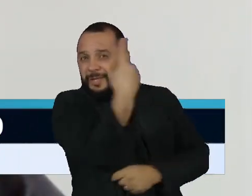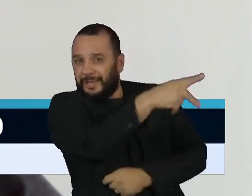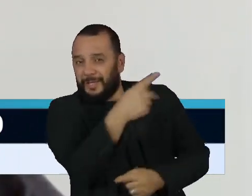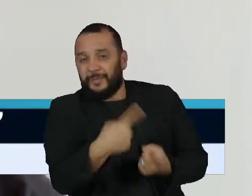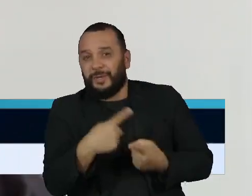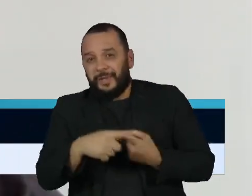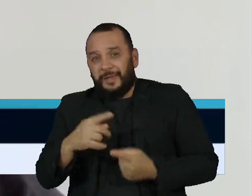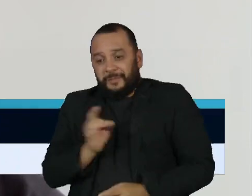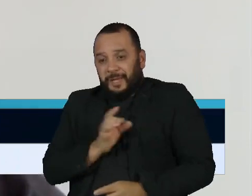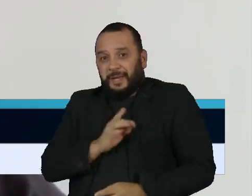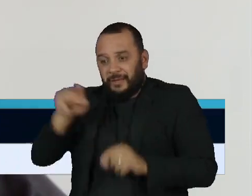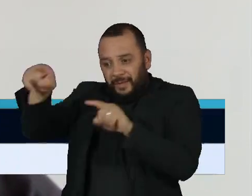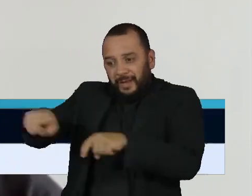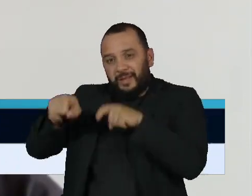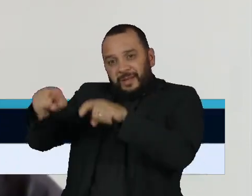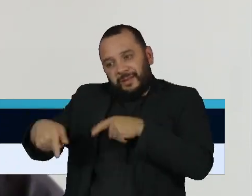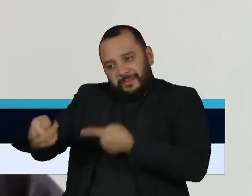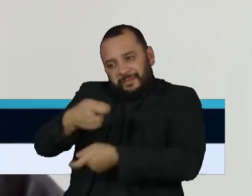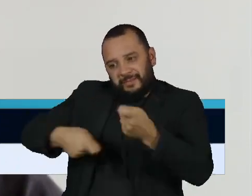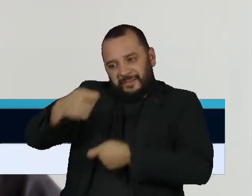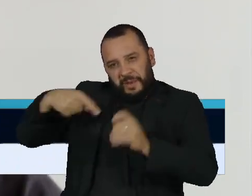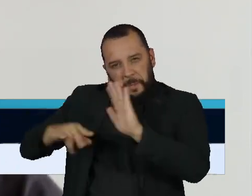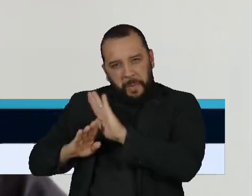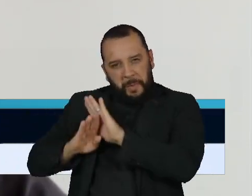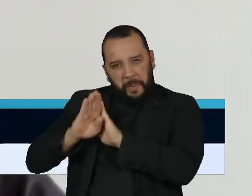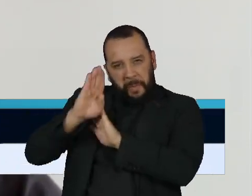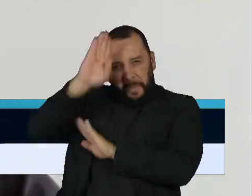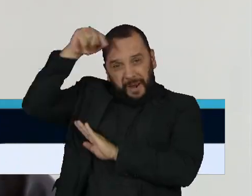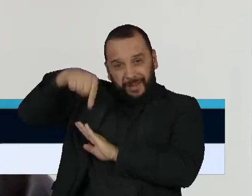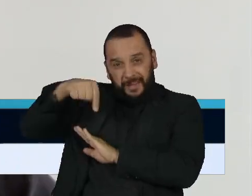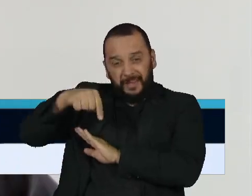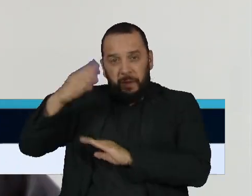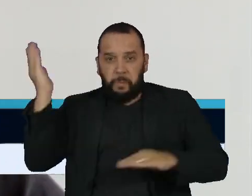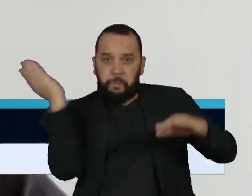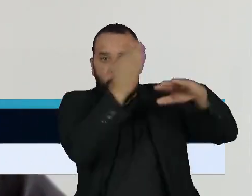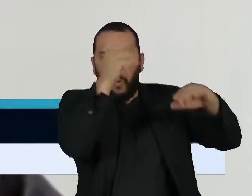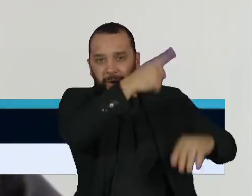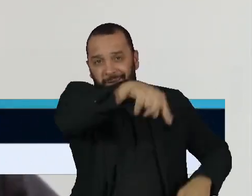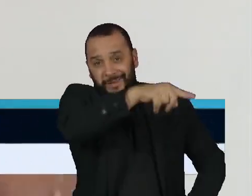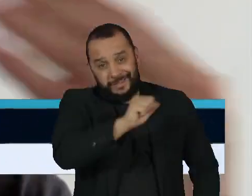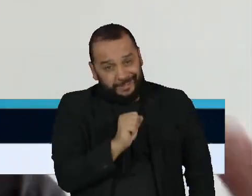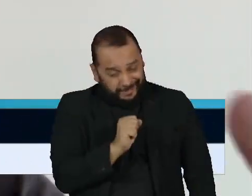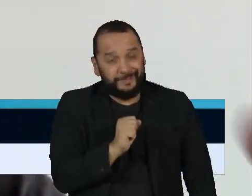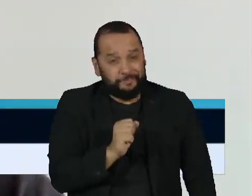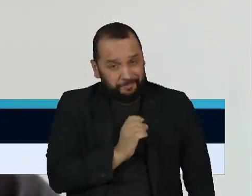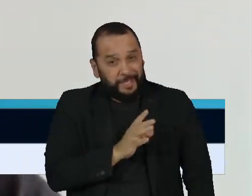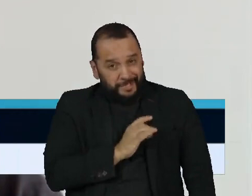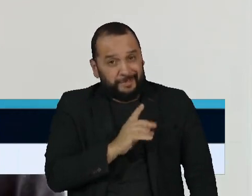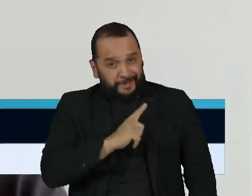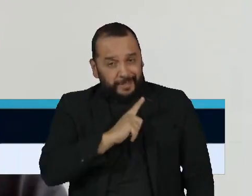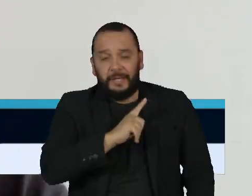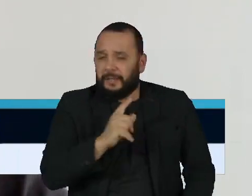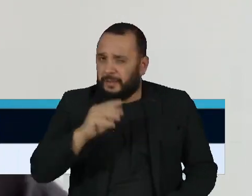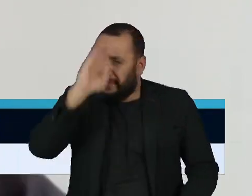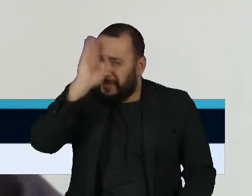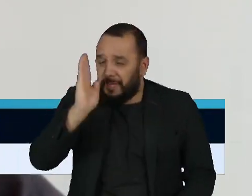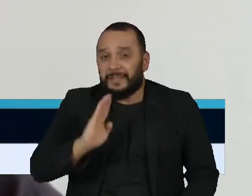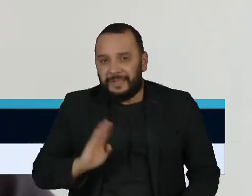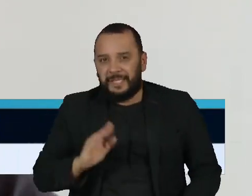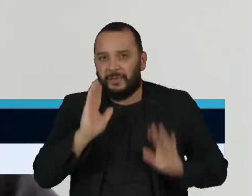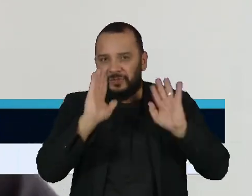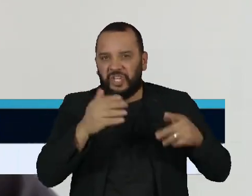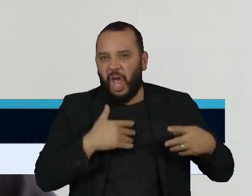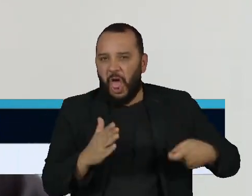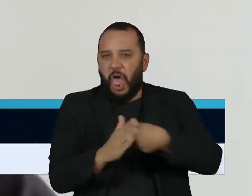brasileiro. É possível imaginar que o Brasil consiga driblar essas pressões internacionais